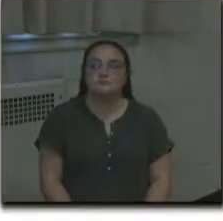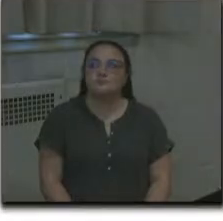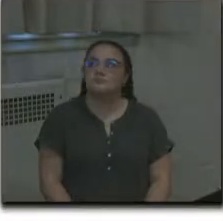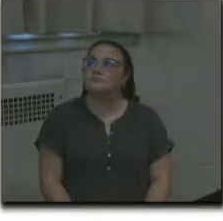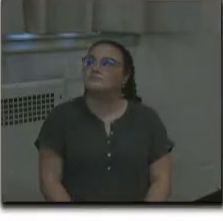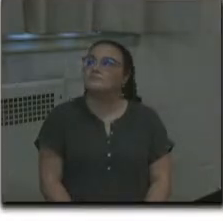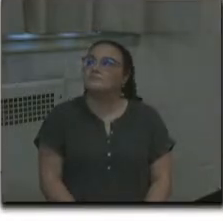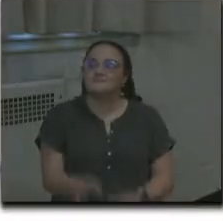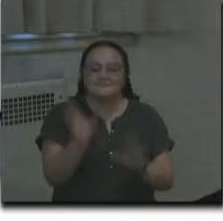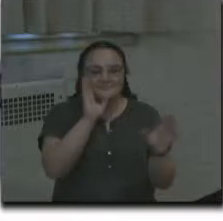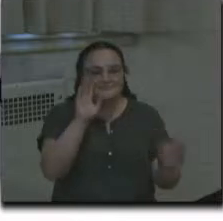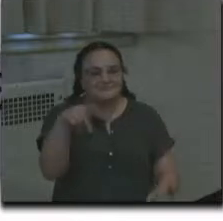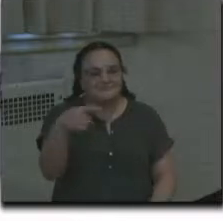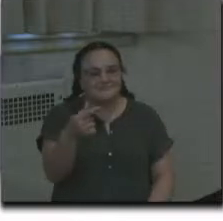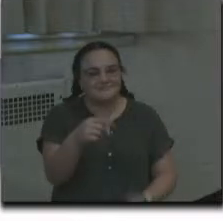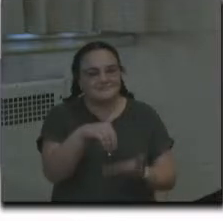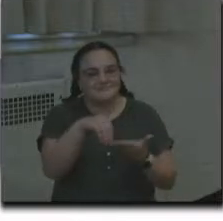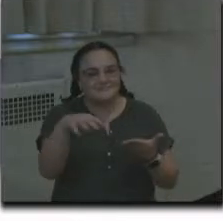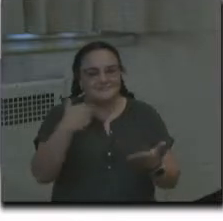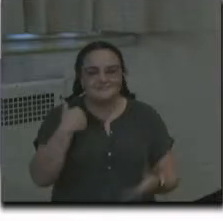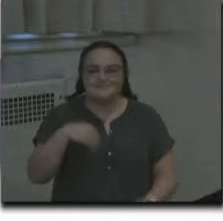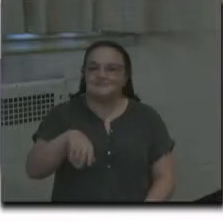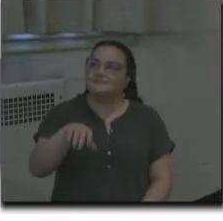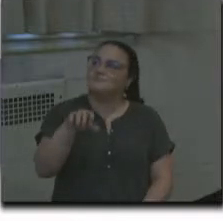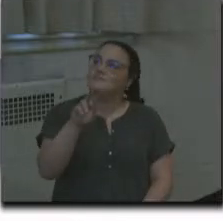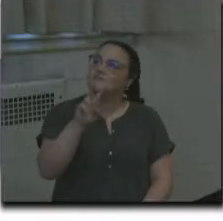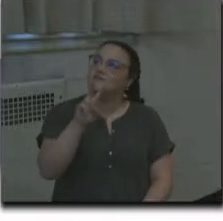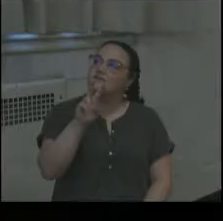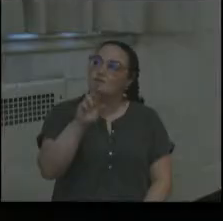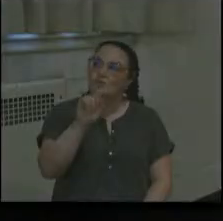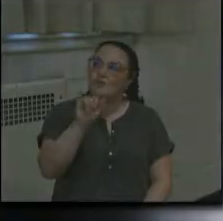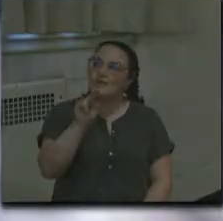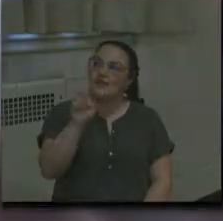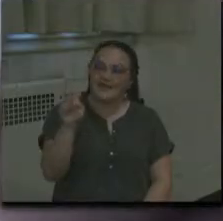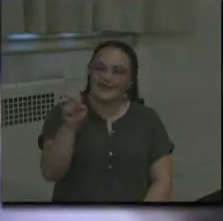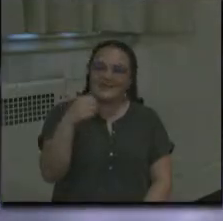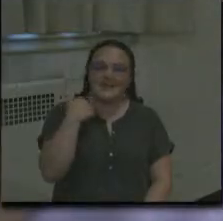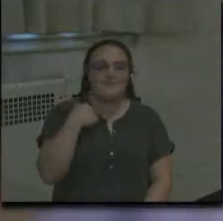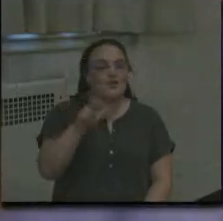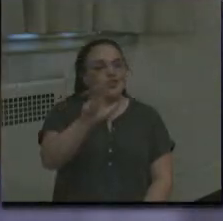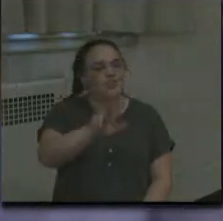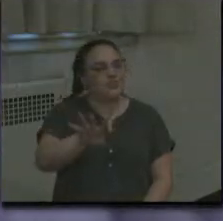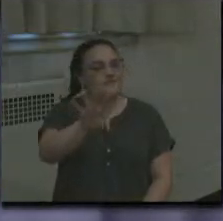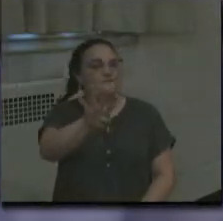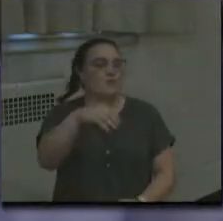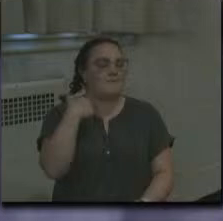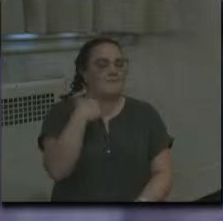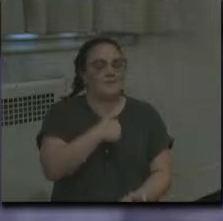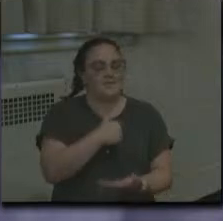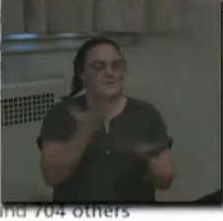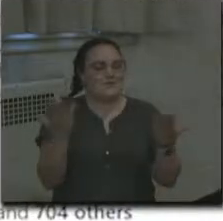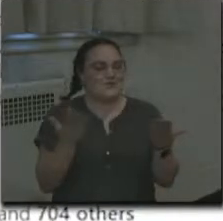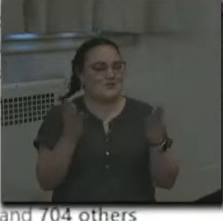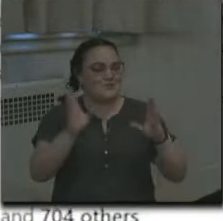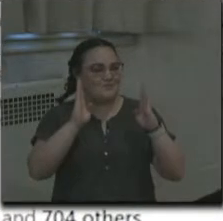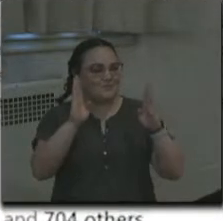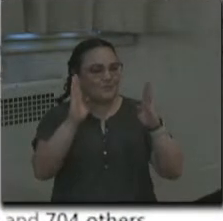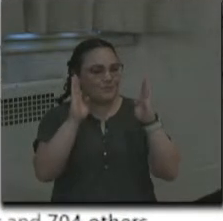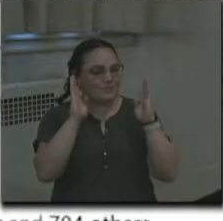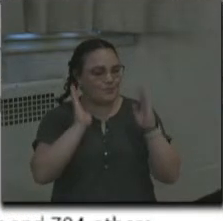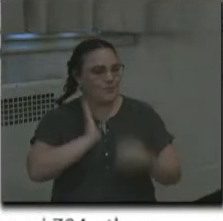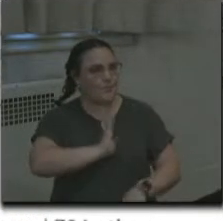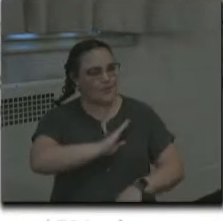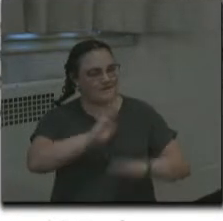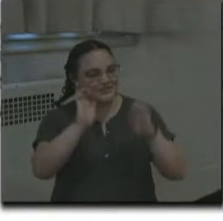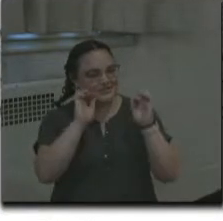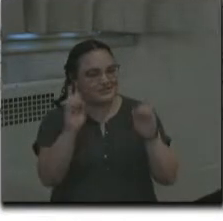Hi PGCPS students, my name is Rain Rivera Forbes and I'm honored to be the 43rd student member of the Prince George's County Board of Education, also frequently